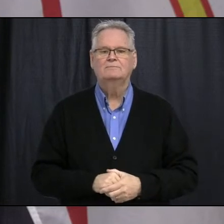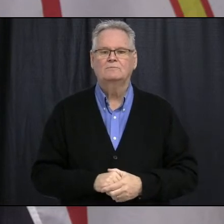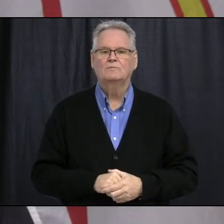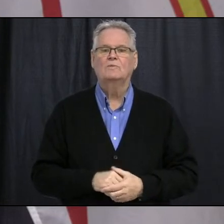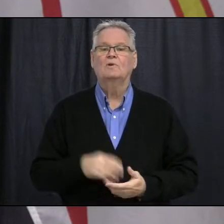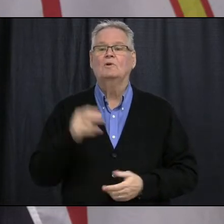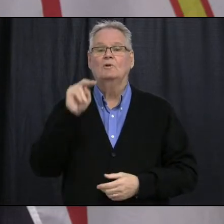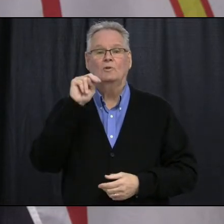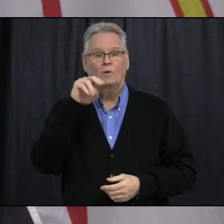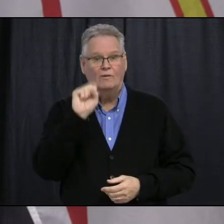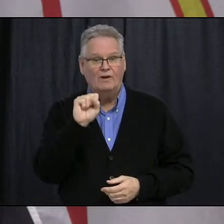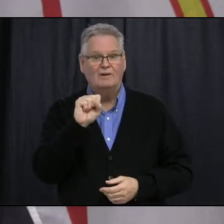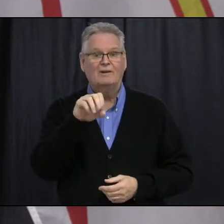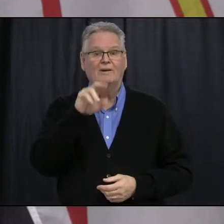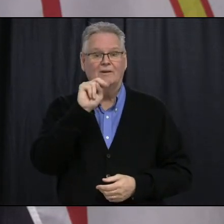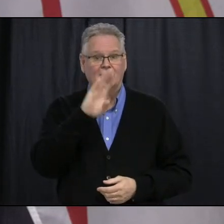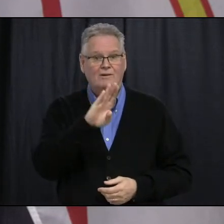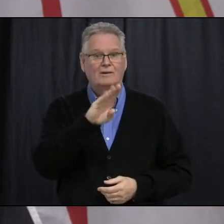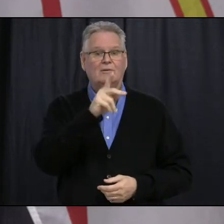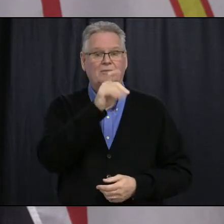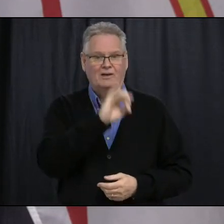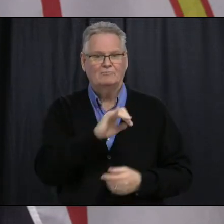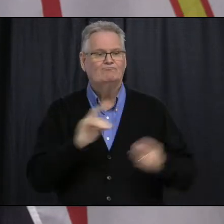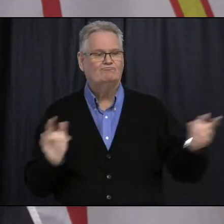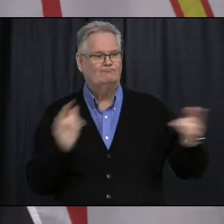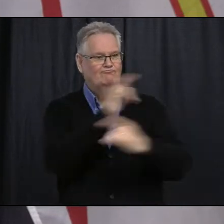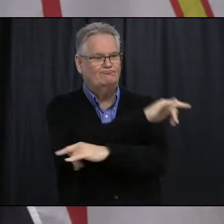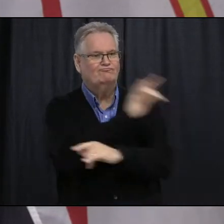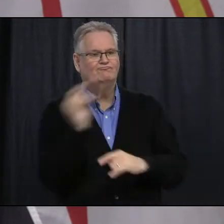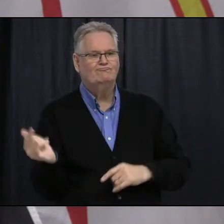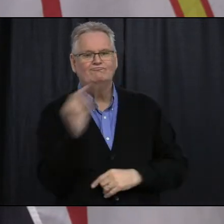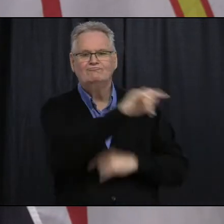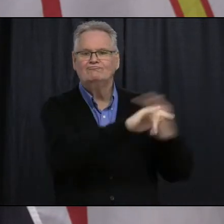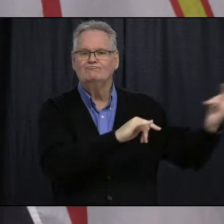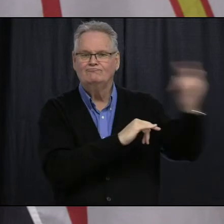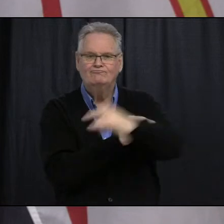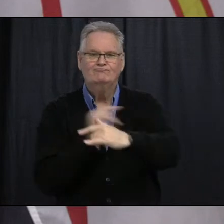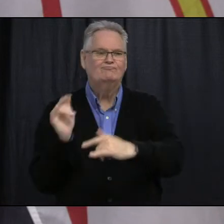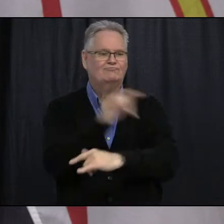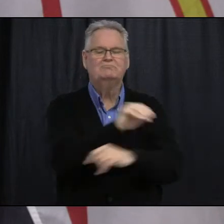14 days and have not been in close contact with a person with COVID-19.